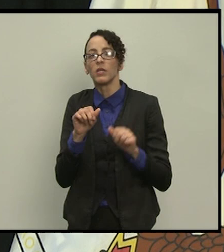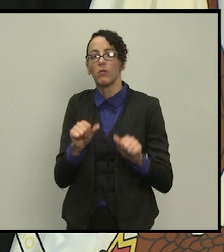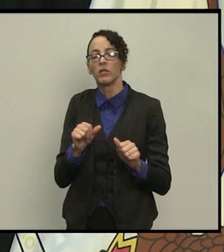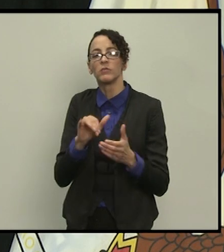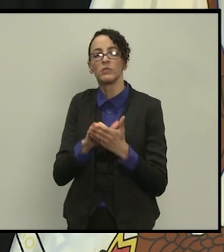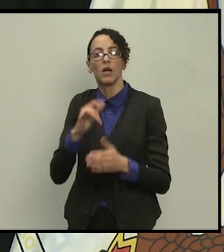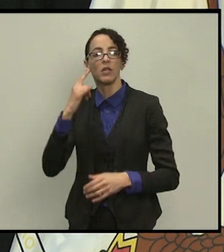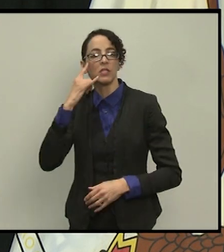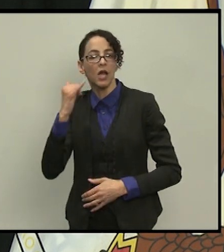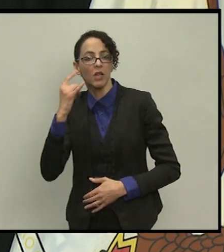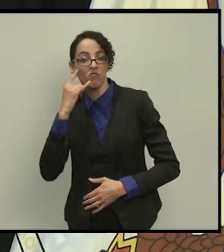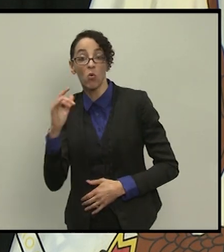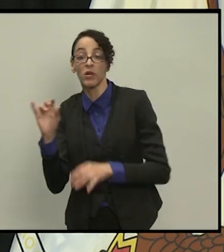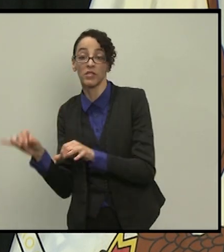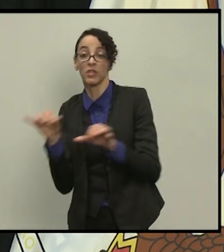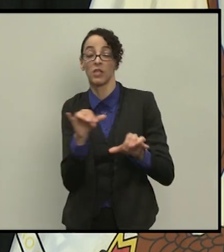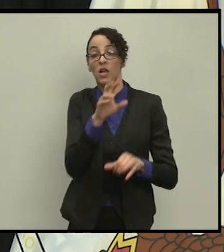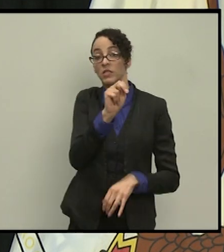supply of testing swabs?